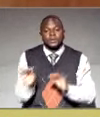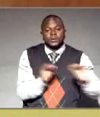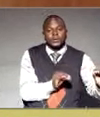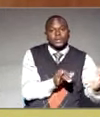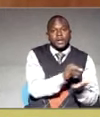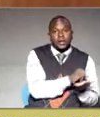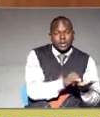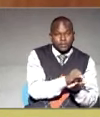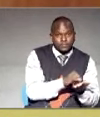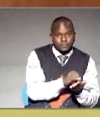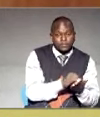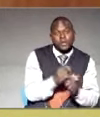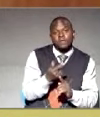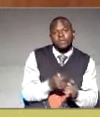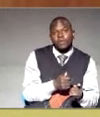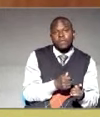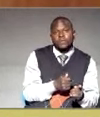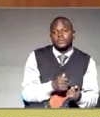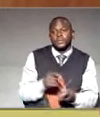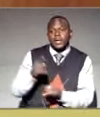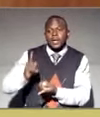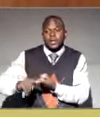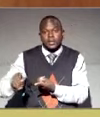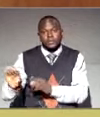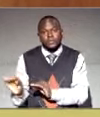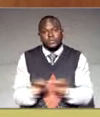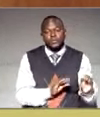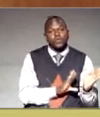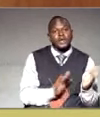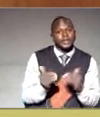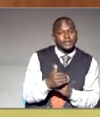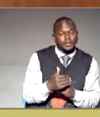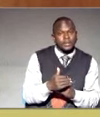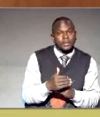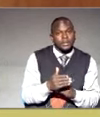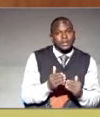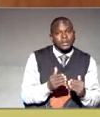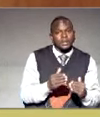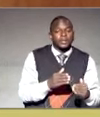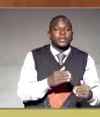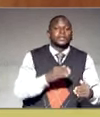Force from Entebbe to Nakasongola, which, as you know, is more spacious.